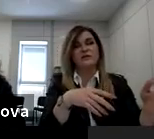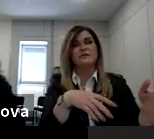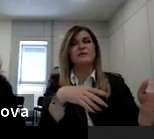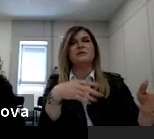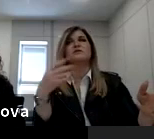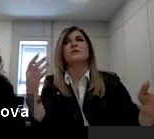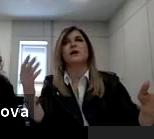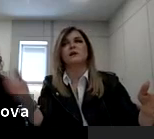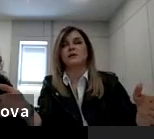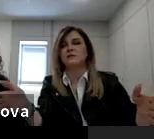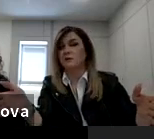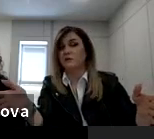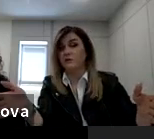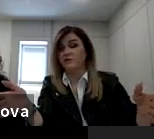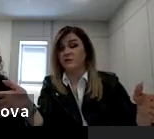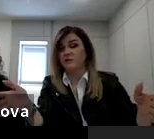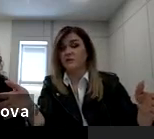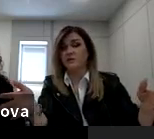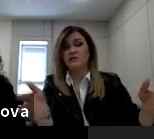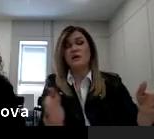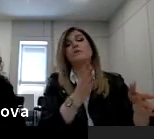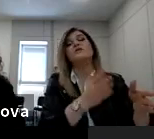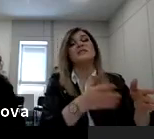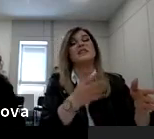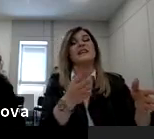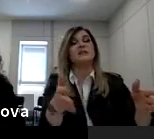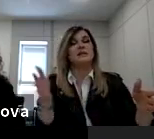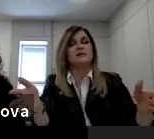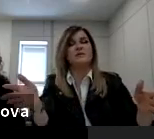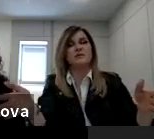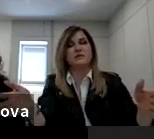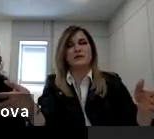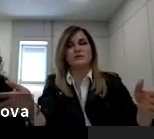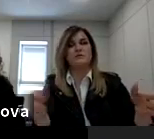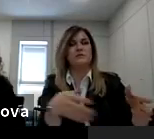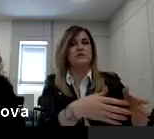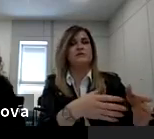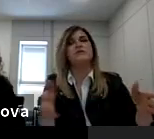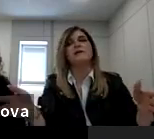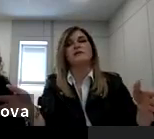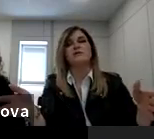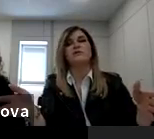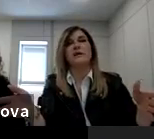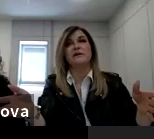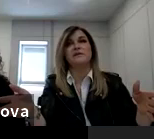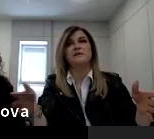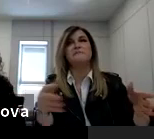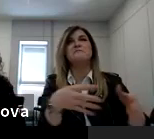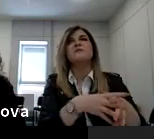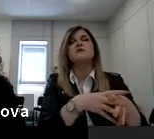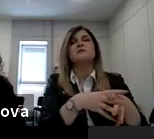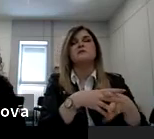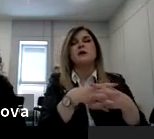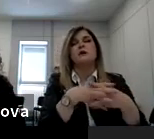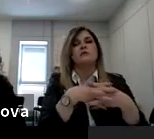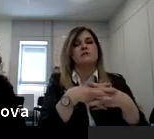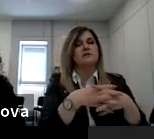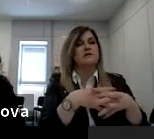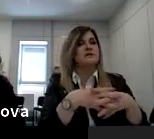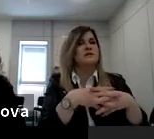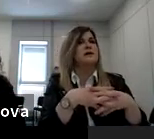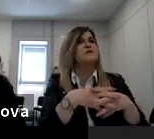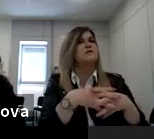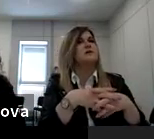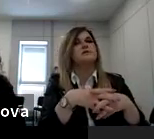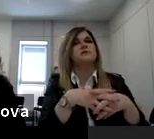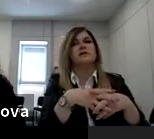30 centimeters to 1 meter and 30 centimeters with a 10 centimeter step. It's a huge variety of lengths. So for